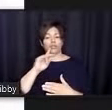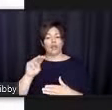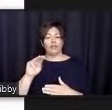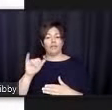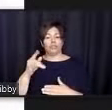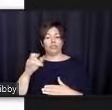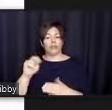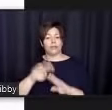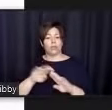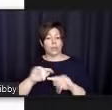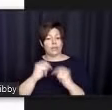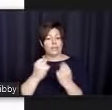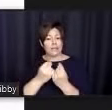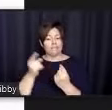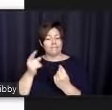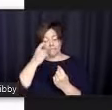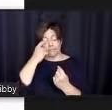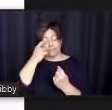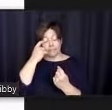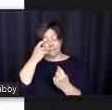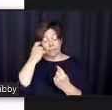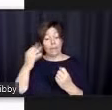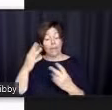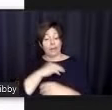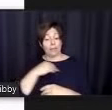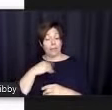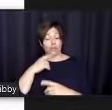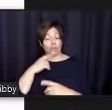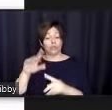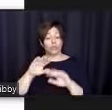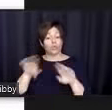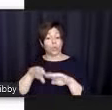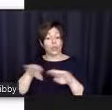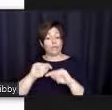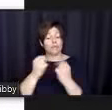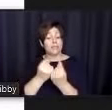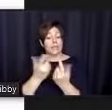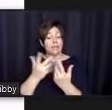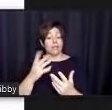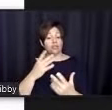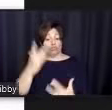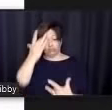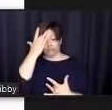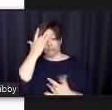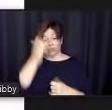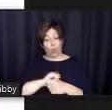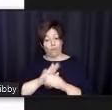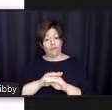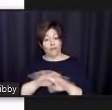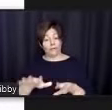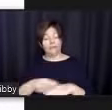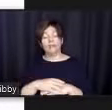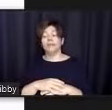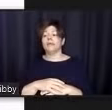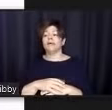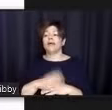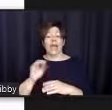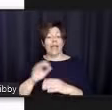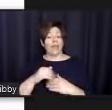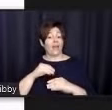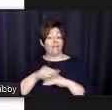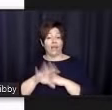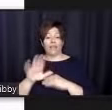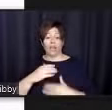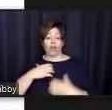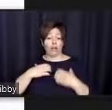And they were many members there were diagnosed of the swim team were diagnosed with this. And just how does this affect their lung capacity?